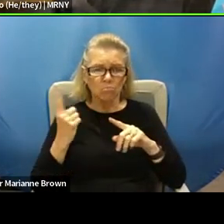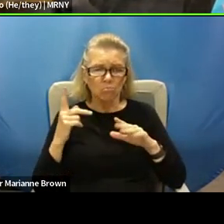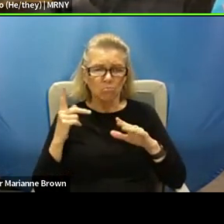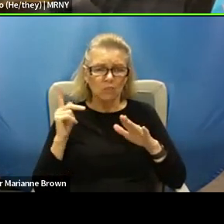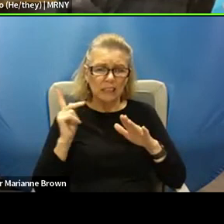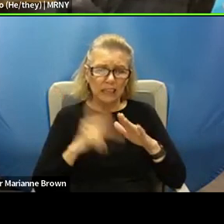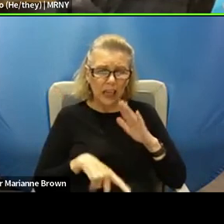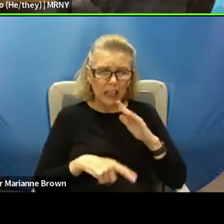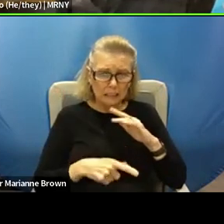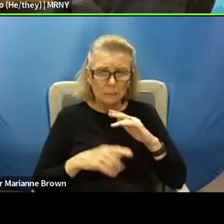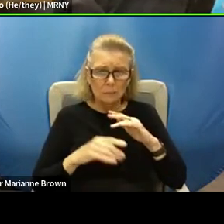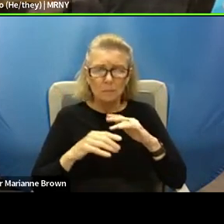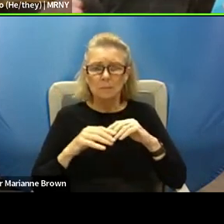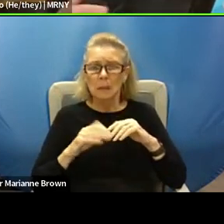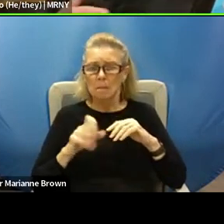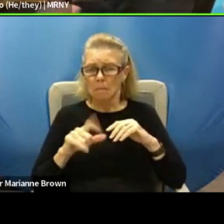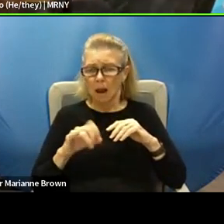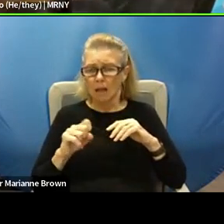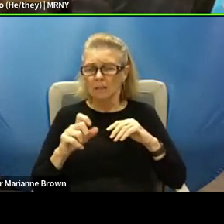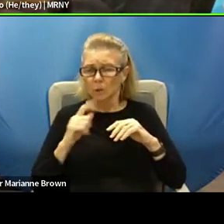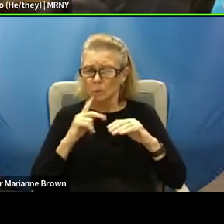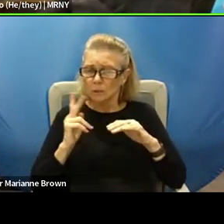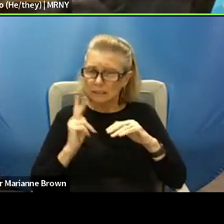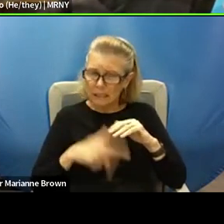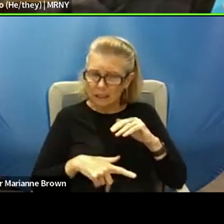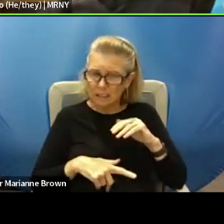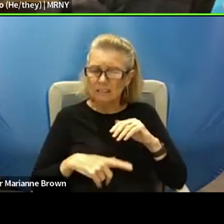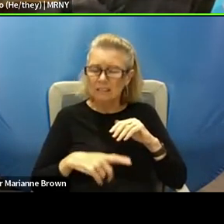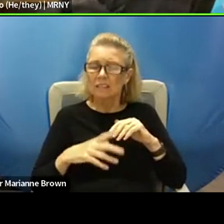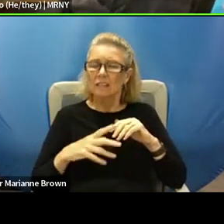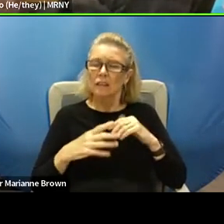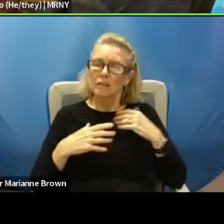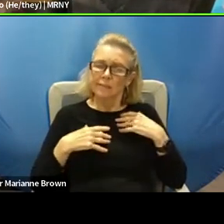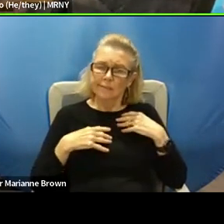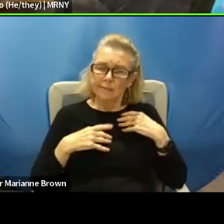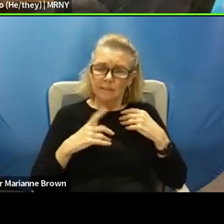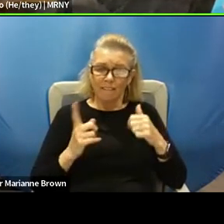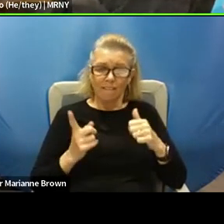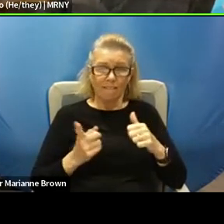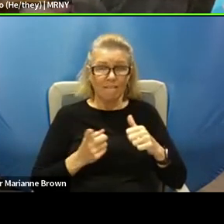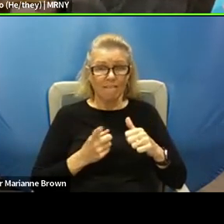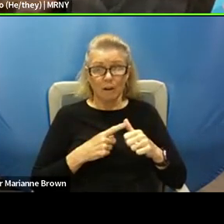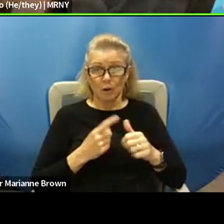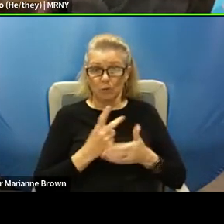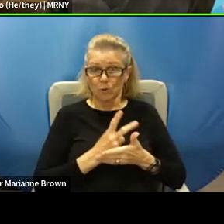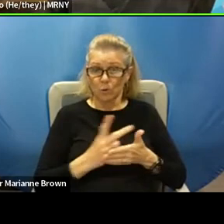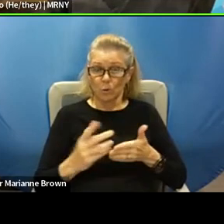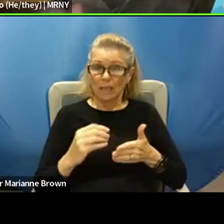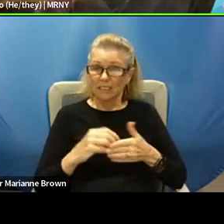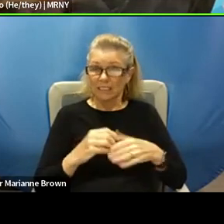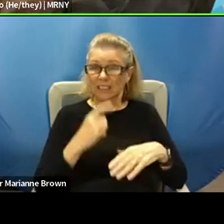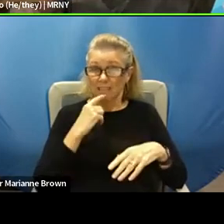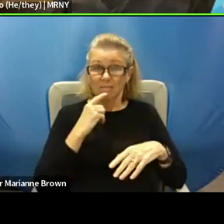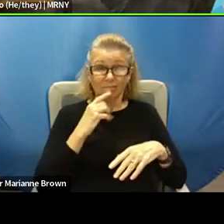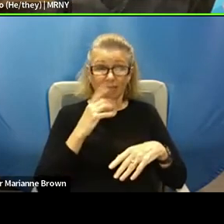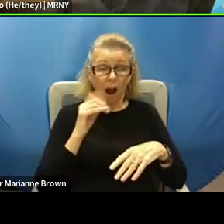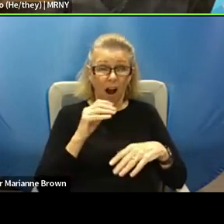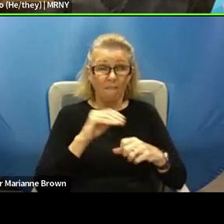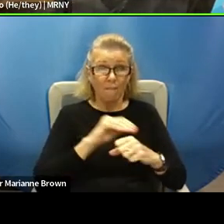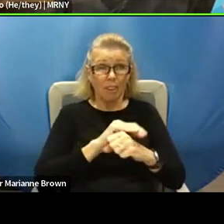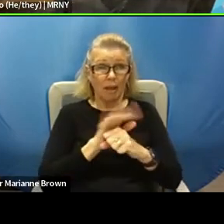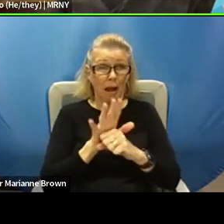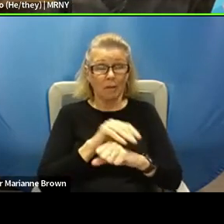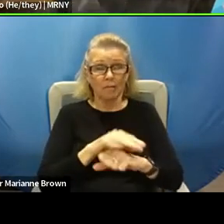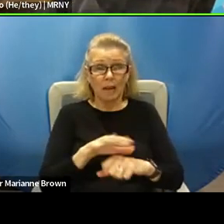My people at the very first 2 weeks of the pandemic here in Jackson Heights, 8 of our folks, trans